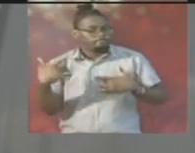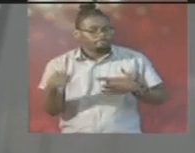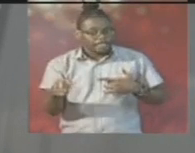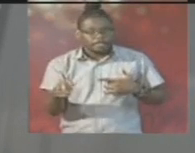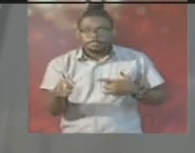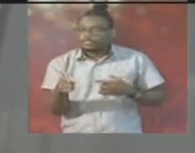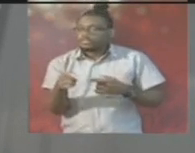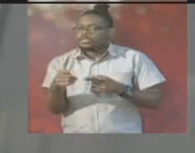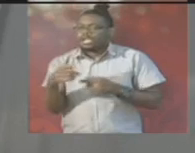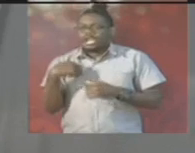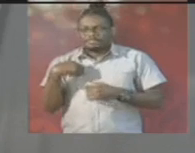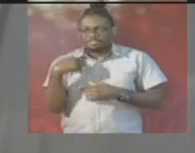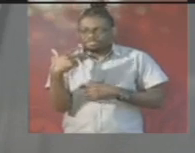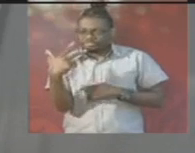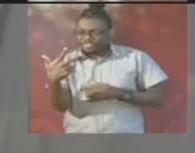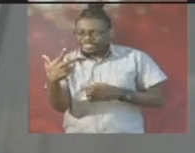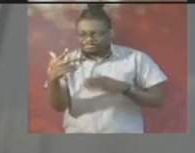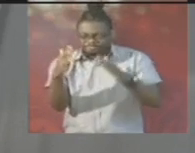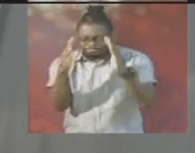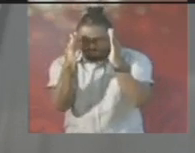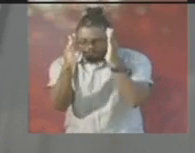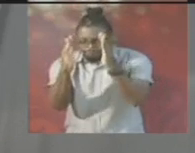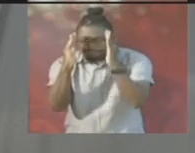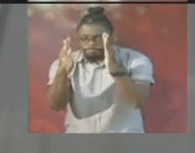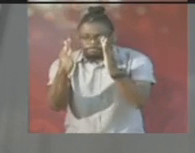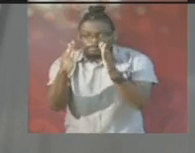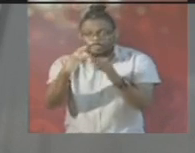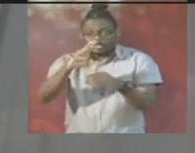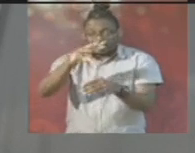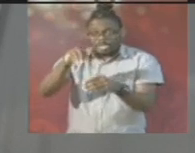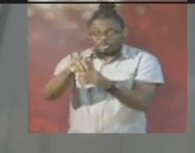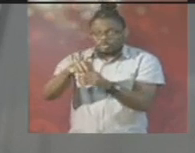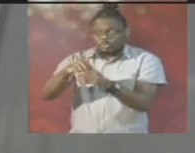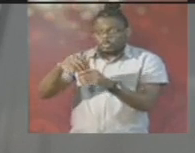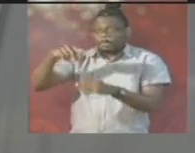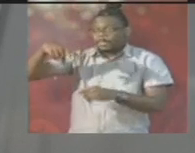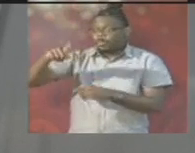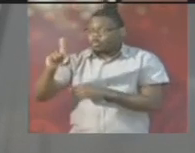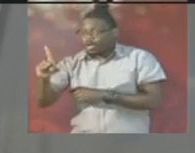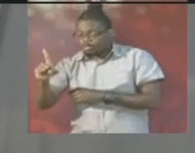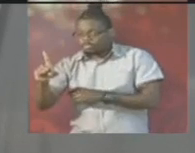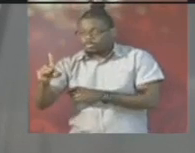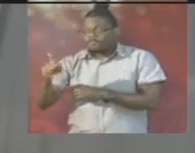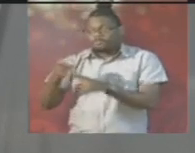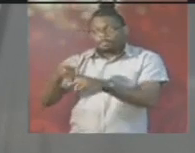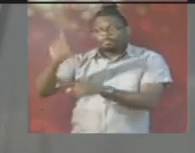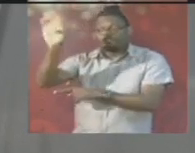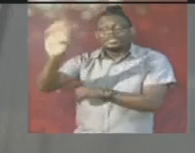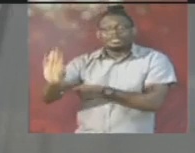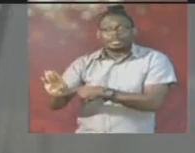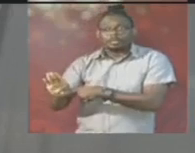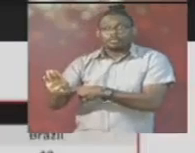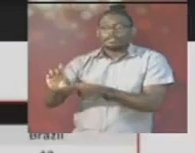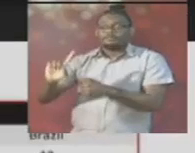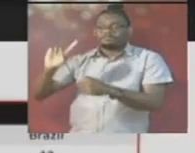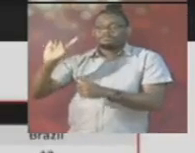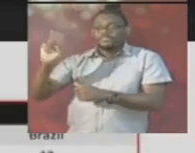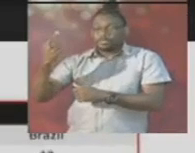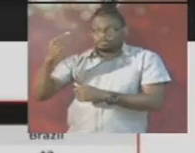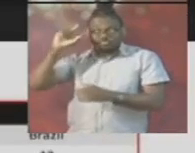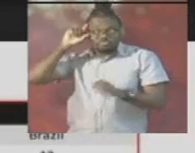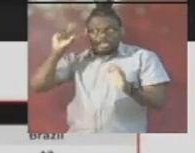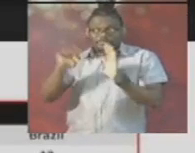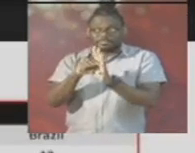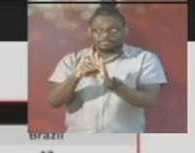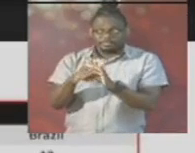variants of concern, including P1, which I mentioned, the Brazilian variant. Can I have the first slide, please?